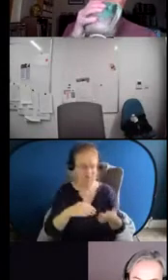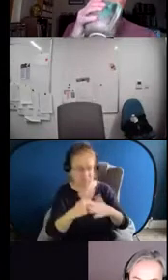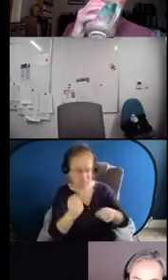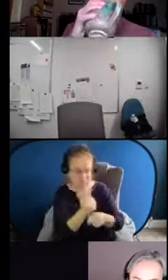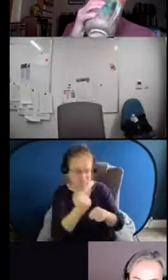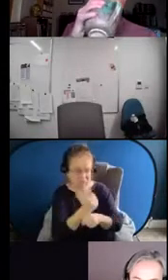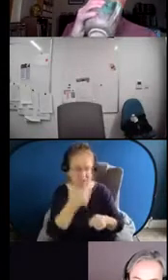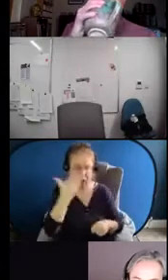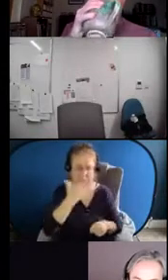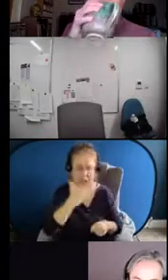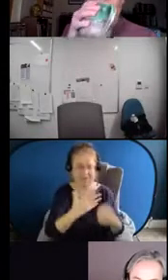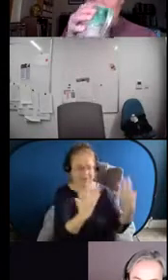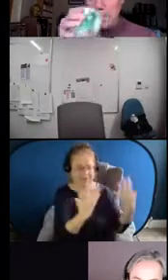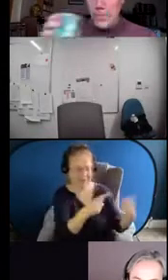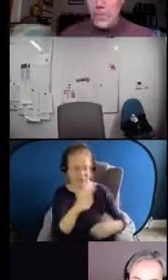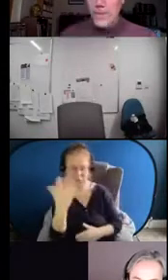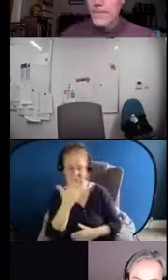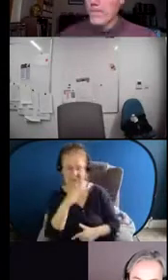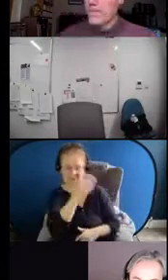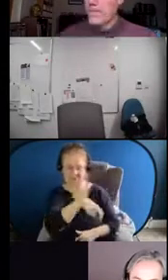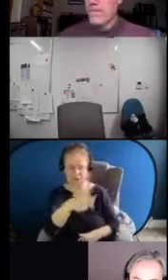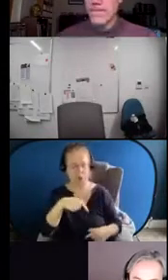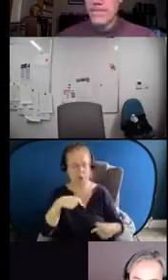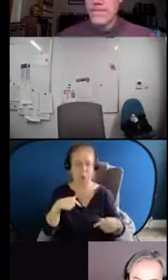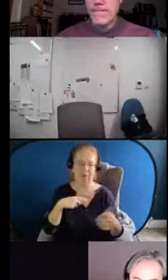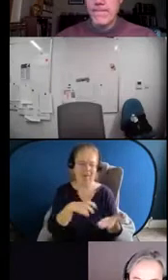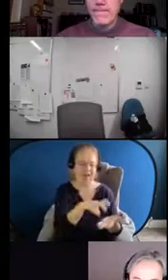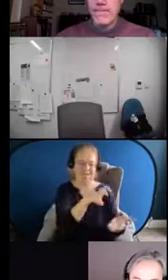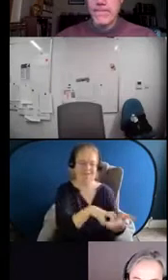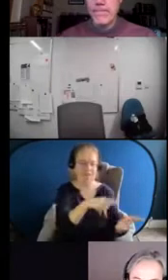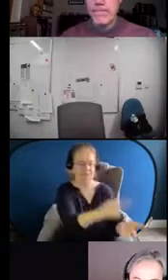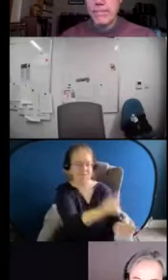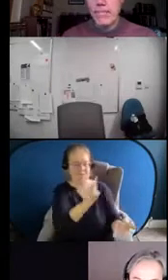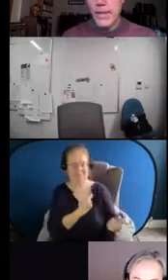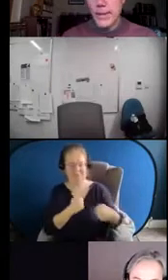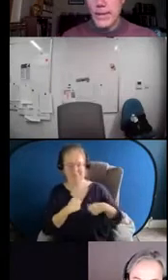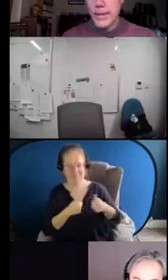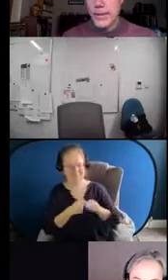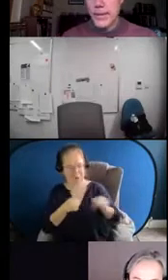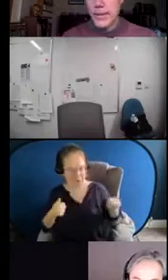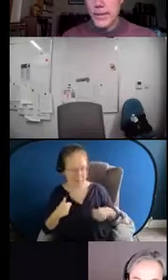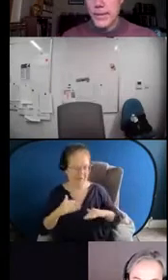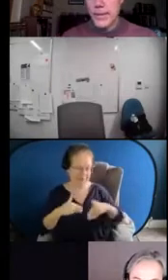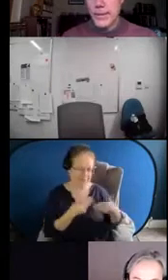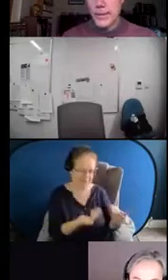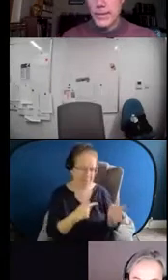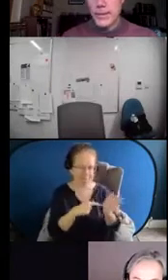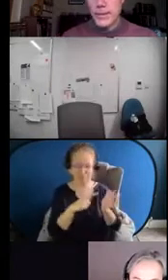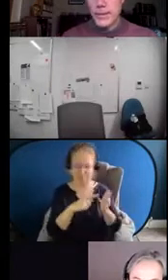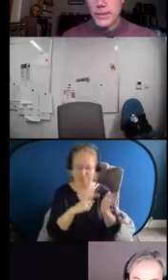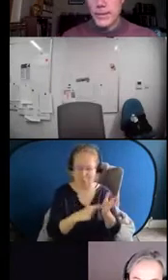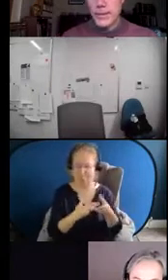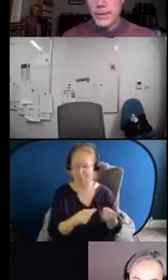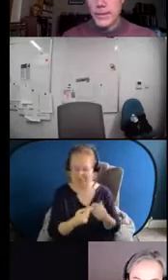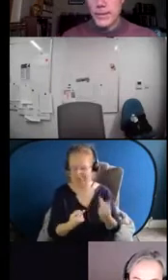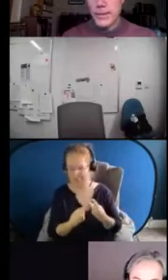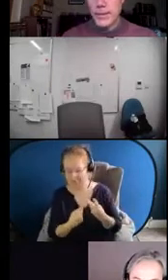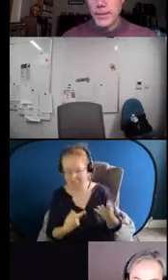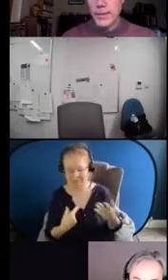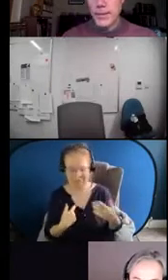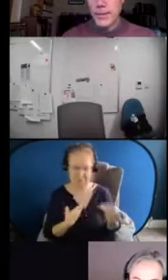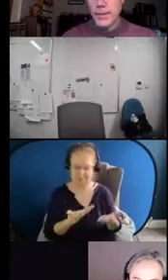of these individuals. And then we would sponsor them inside of our company, and we would provide the tools and the resources and such, the